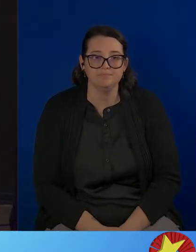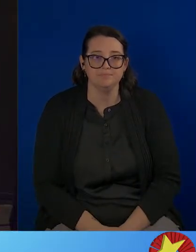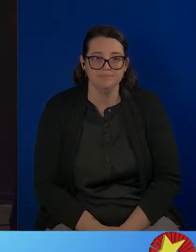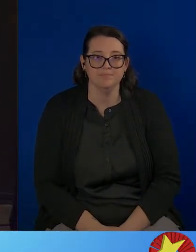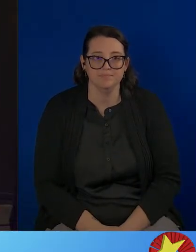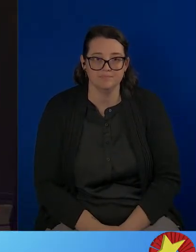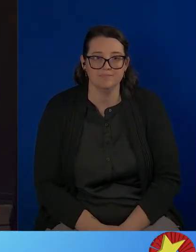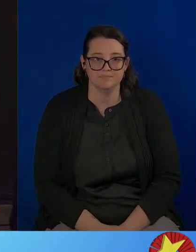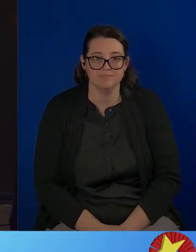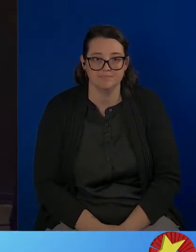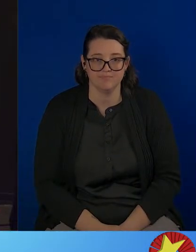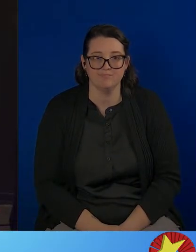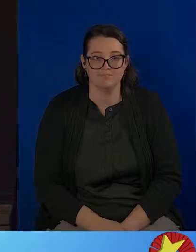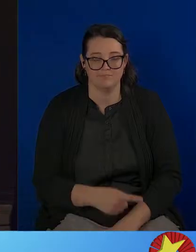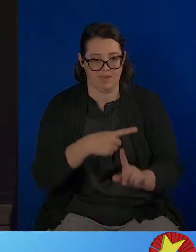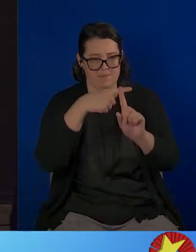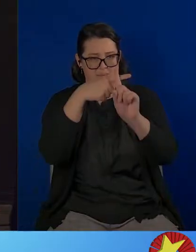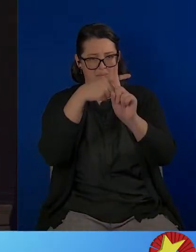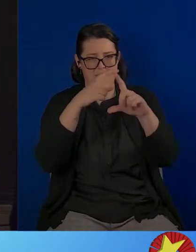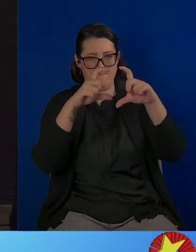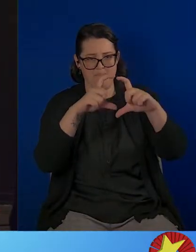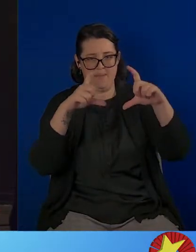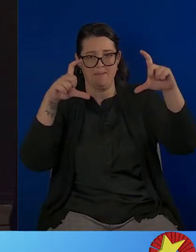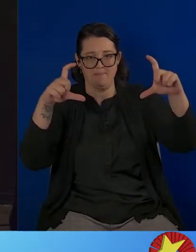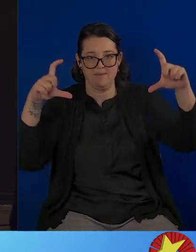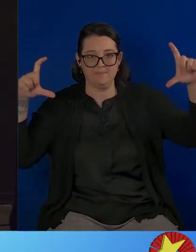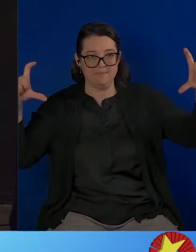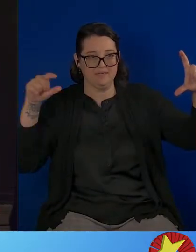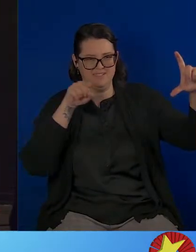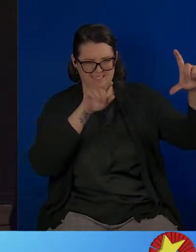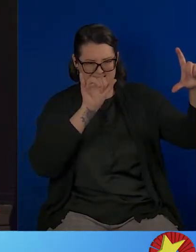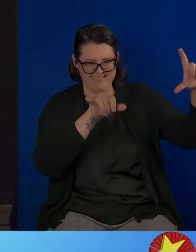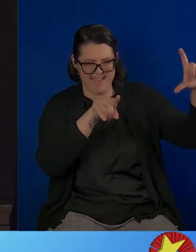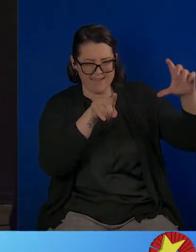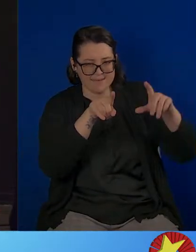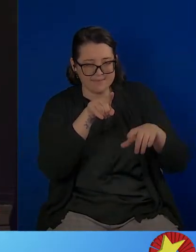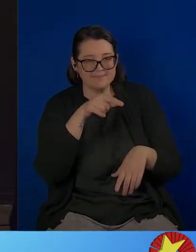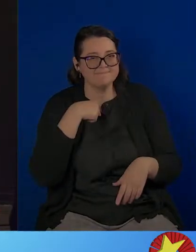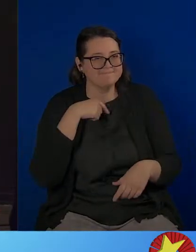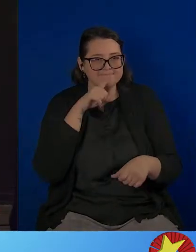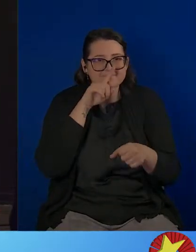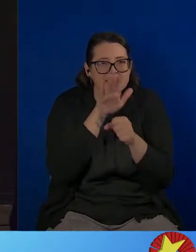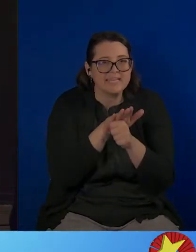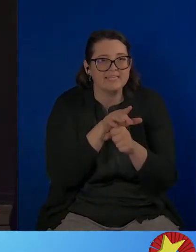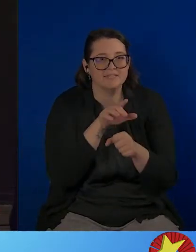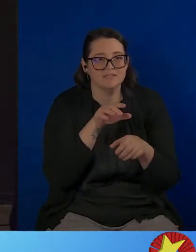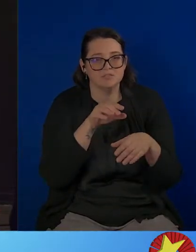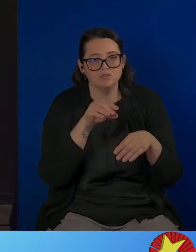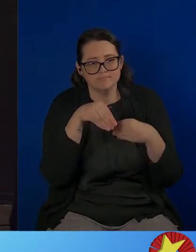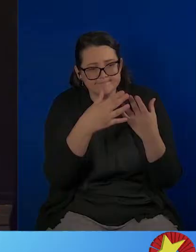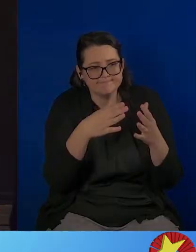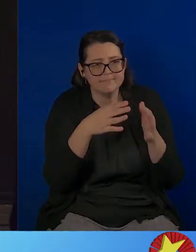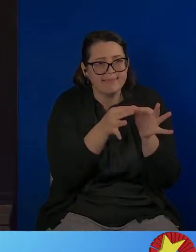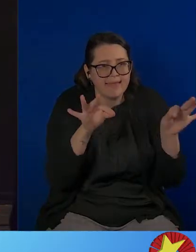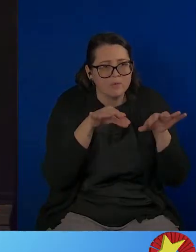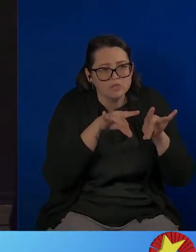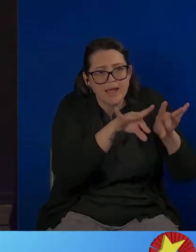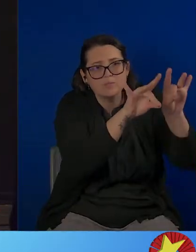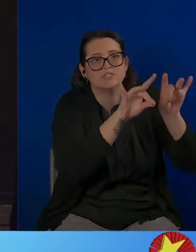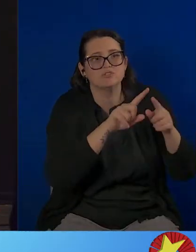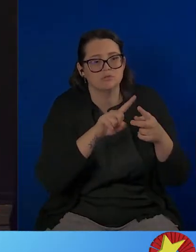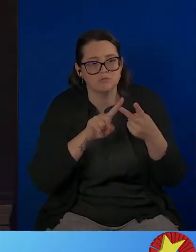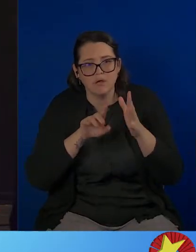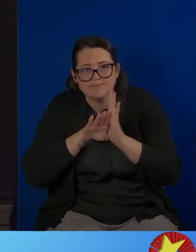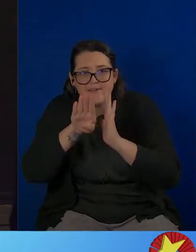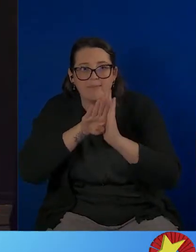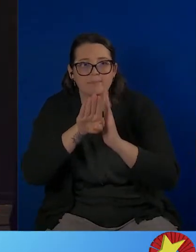That bullseye, for us, is a commitment to language acquisition and development,